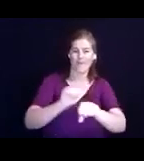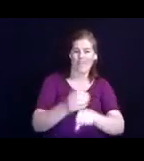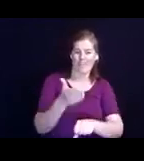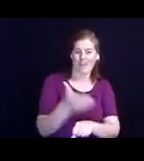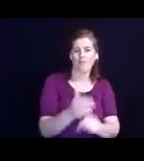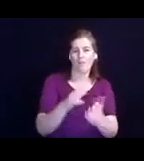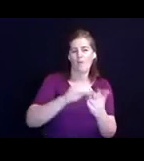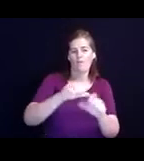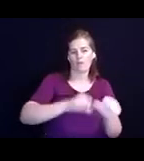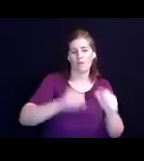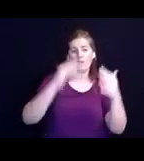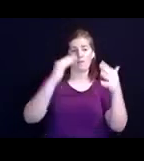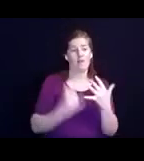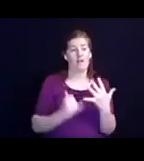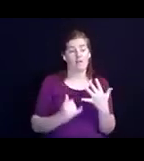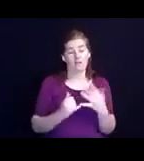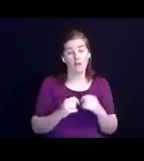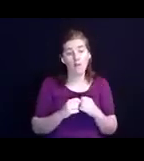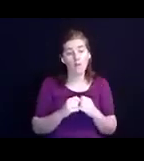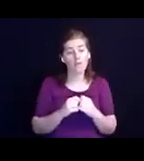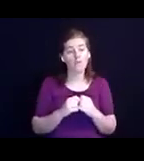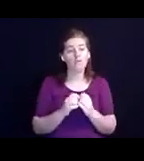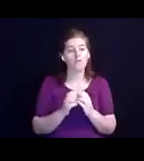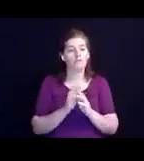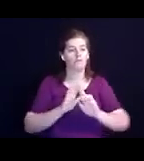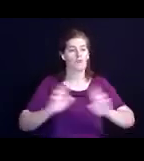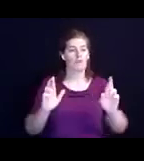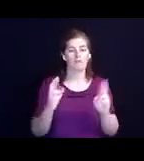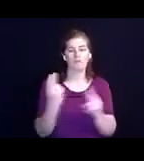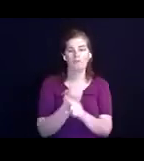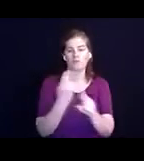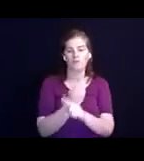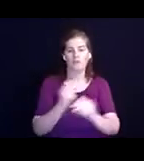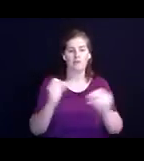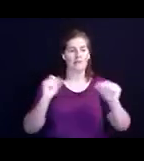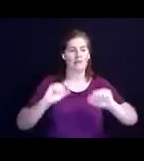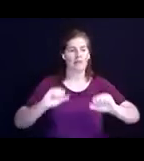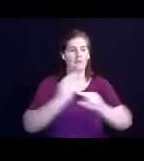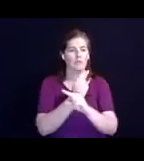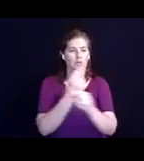And then ultimately, the goal is to be readily implementable and immediately implementable.